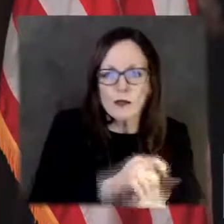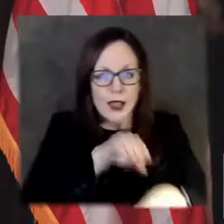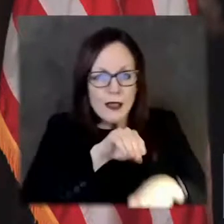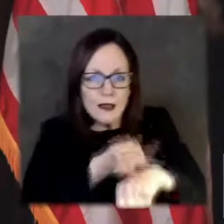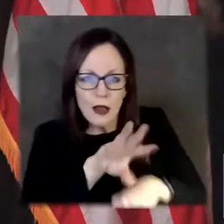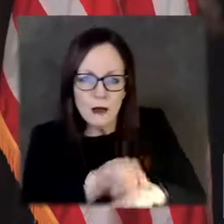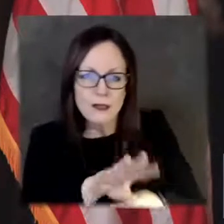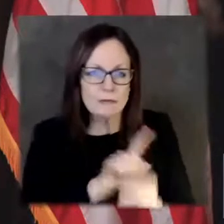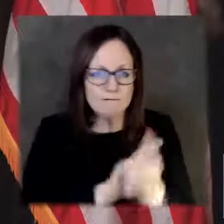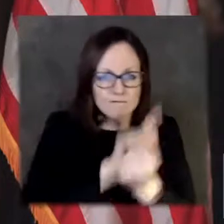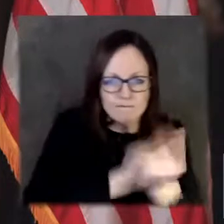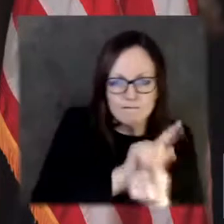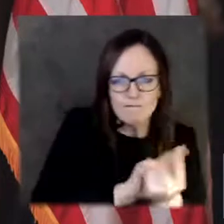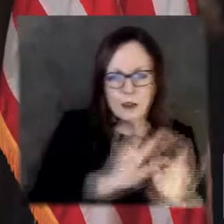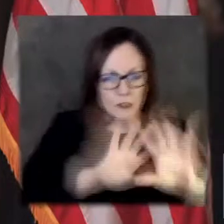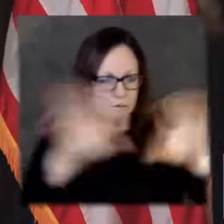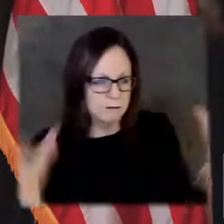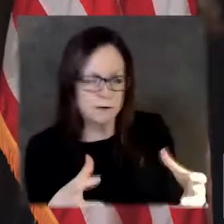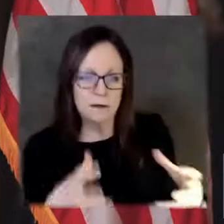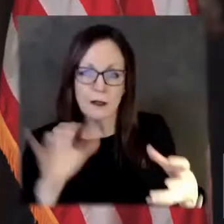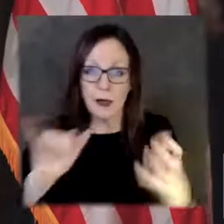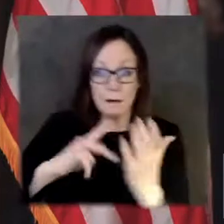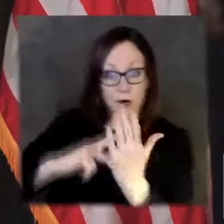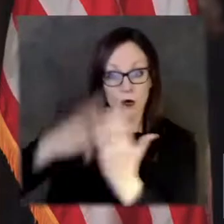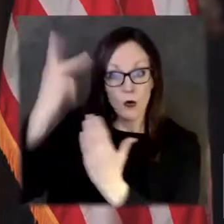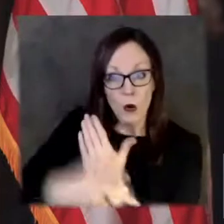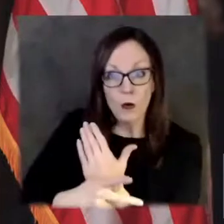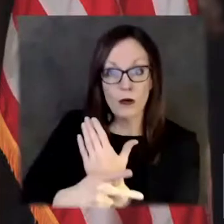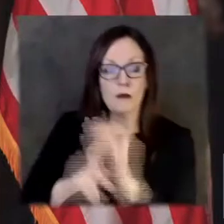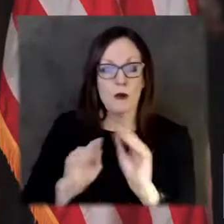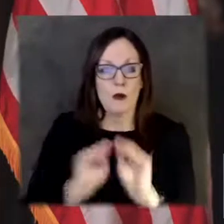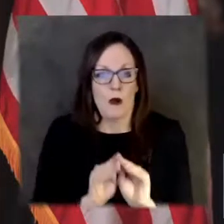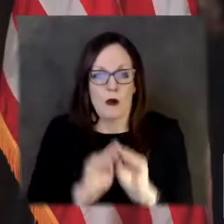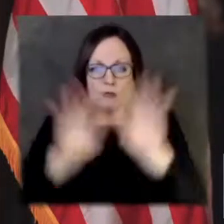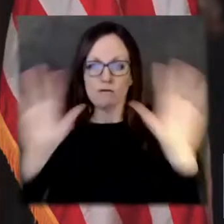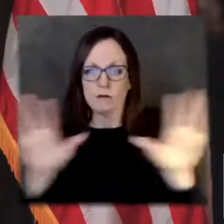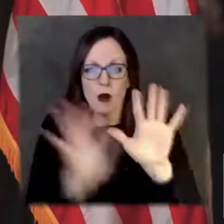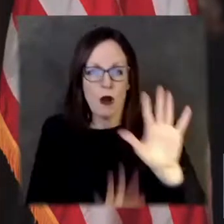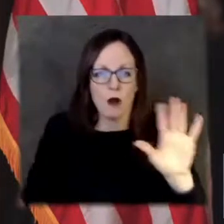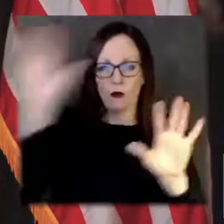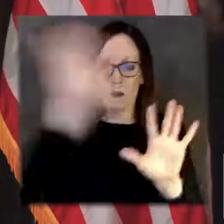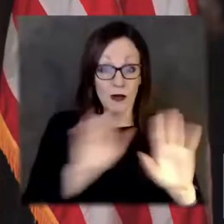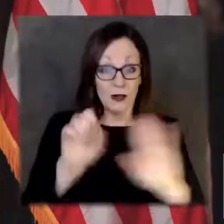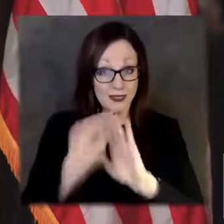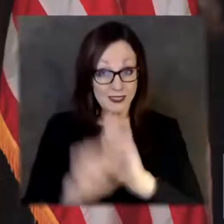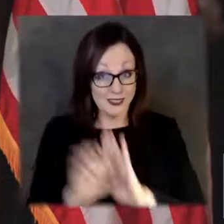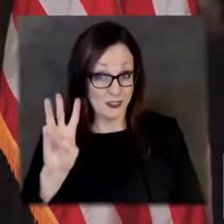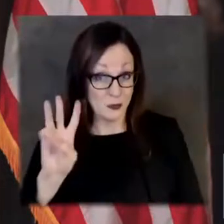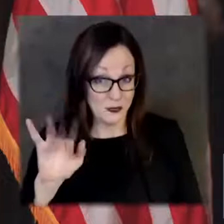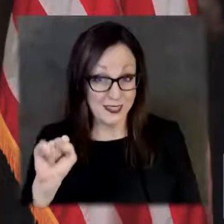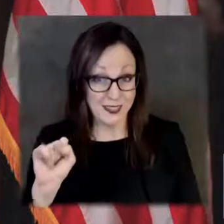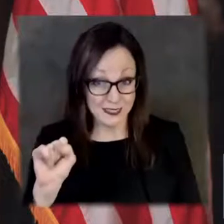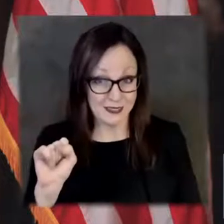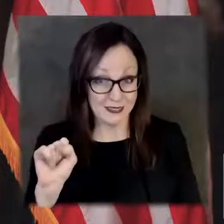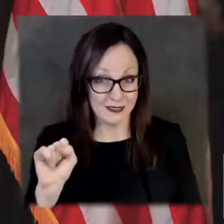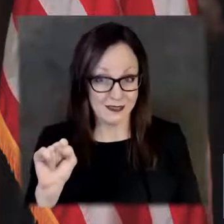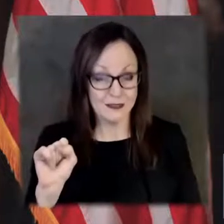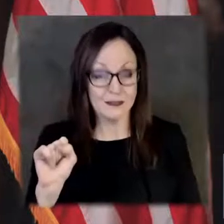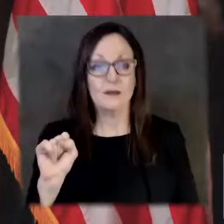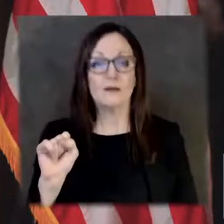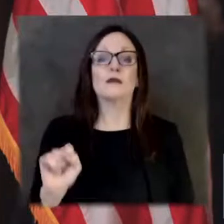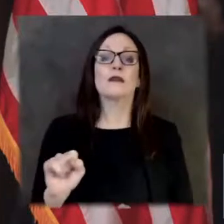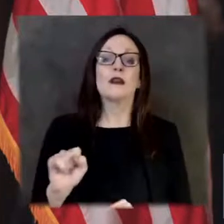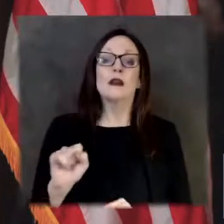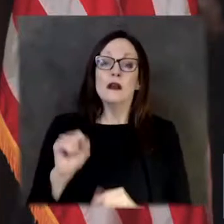diversion programs to the highest funding level ever. And we're going to double down on this investment in this budget